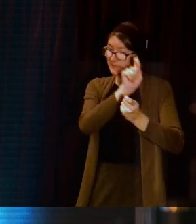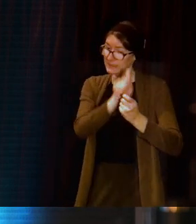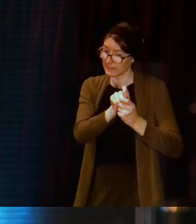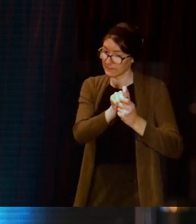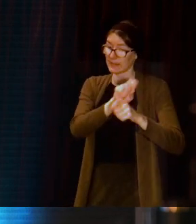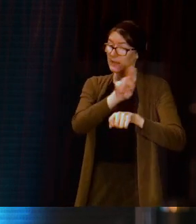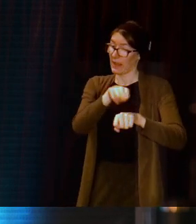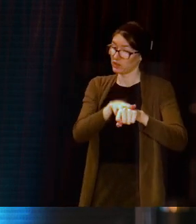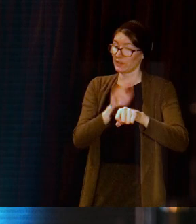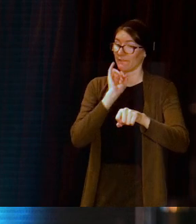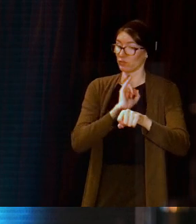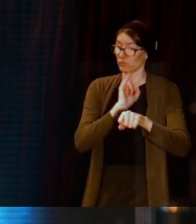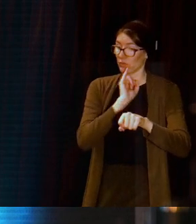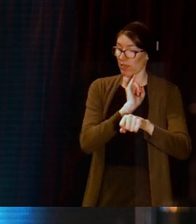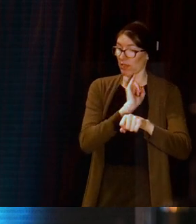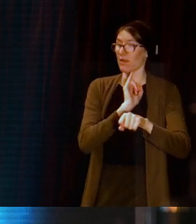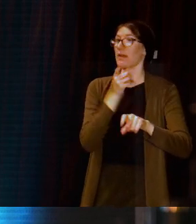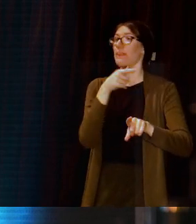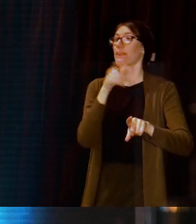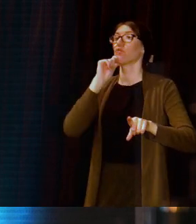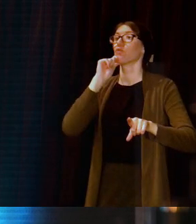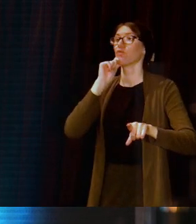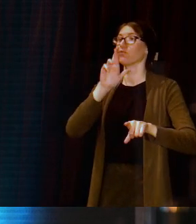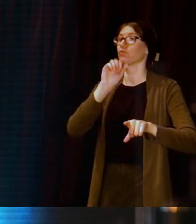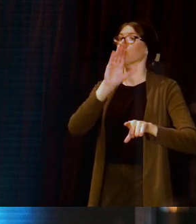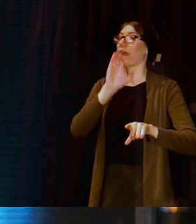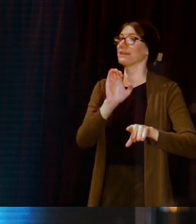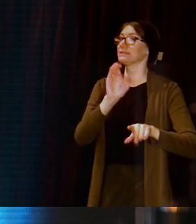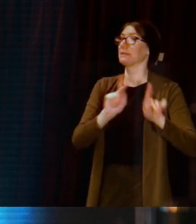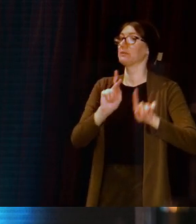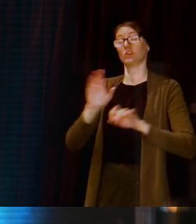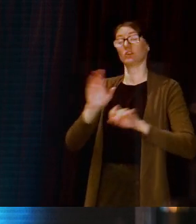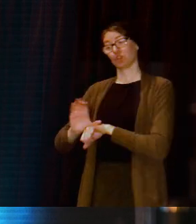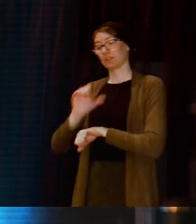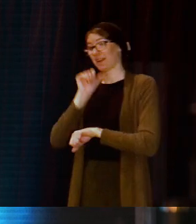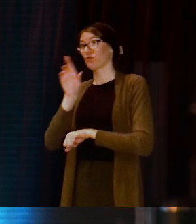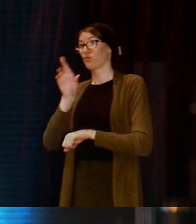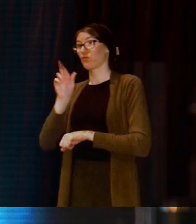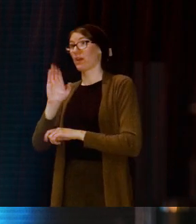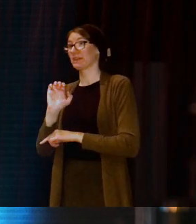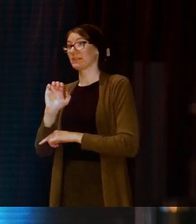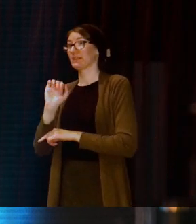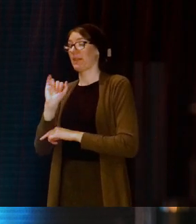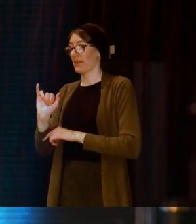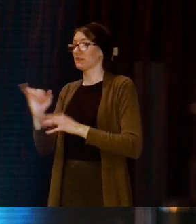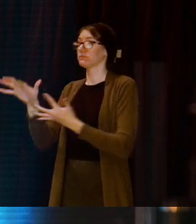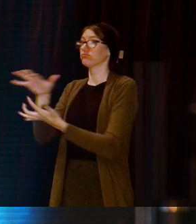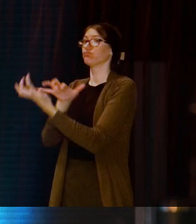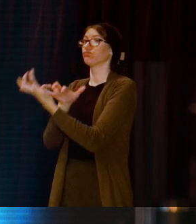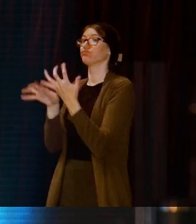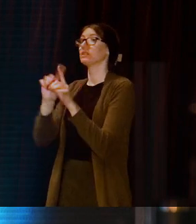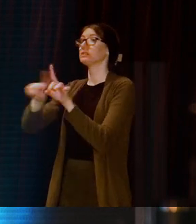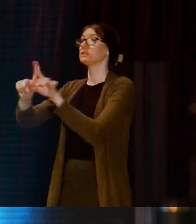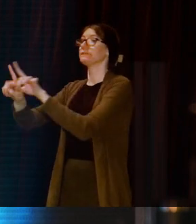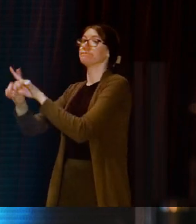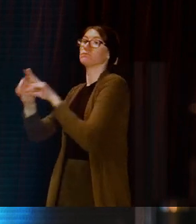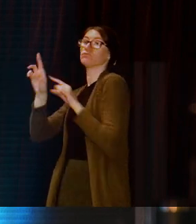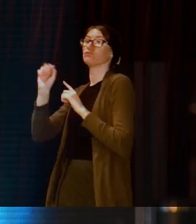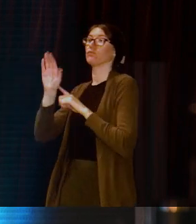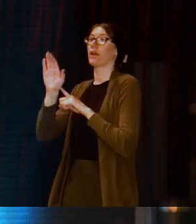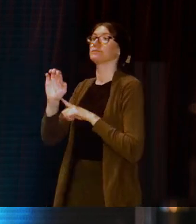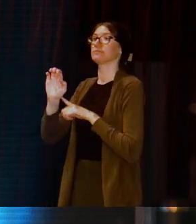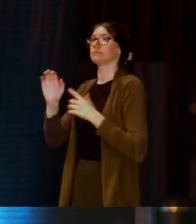nation. Israel is a race of people. The church isn't a race of people. It's an amalgamation of races. We're from all